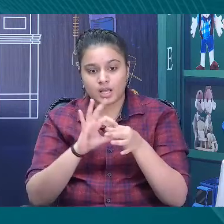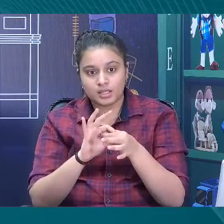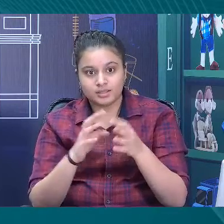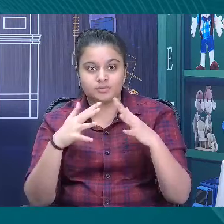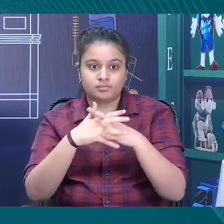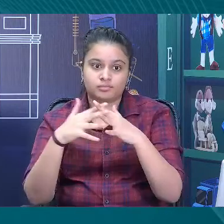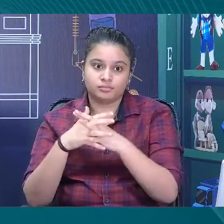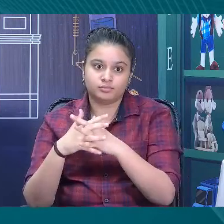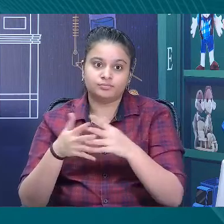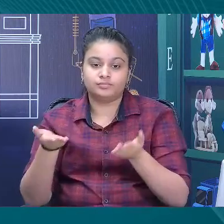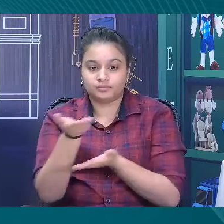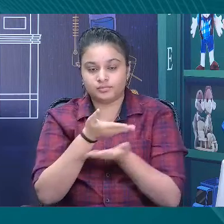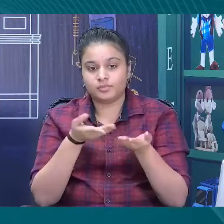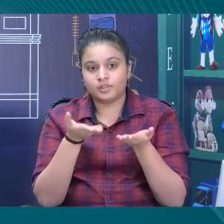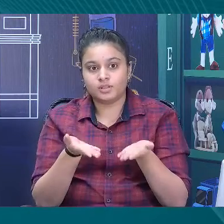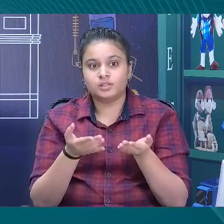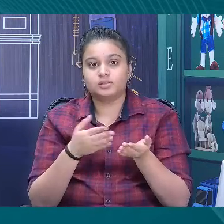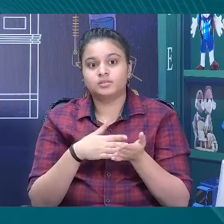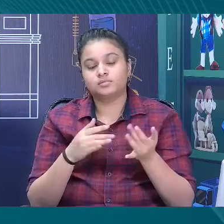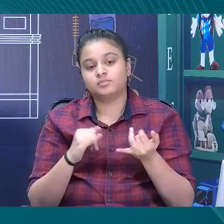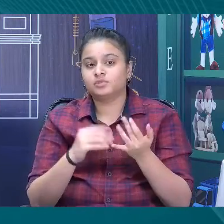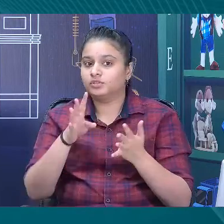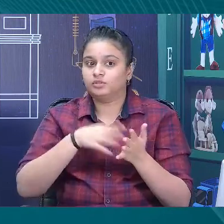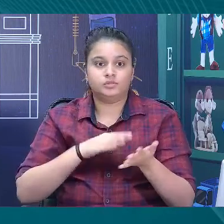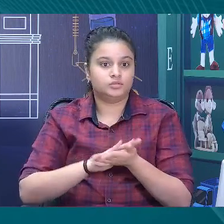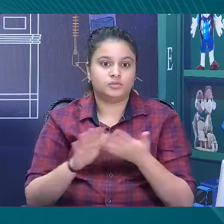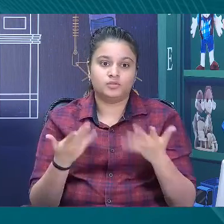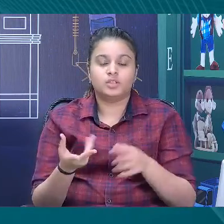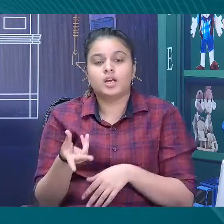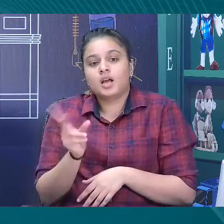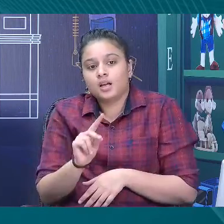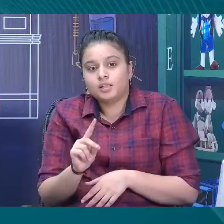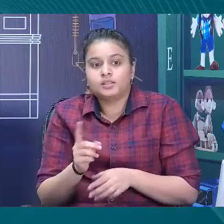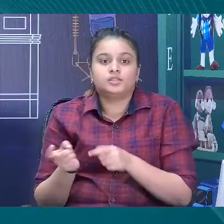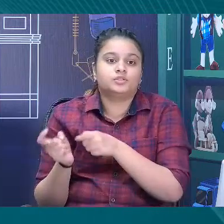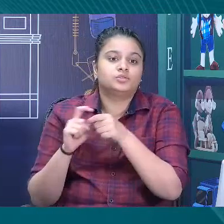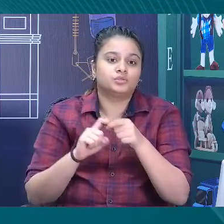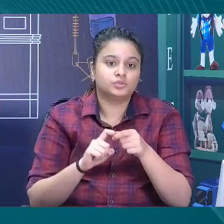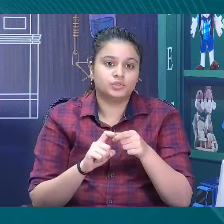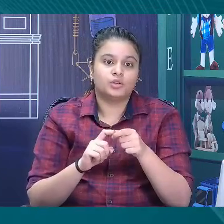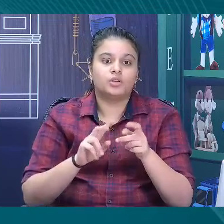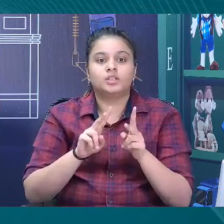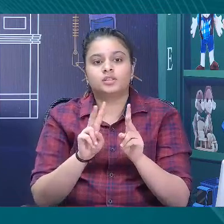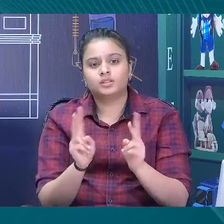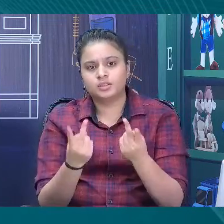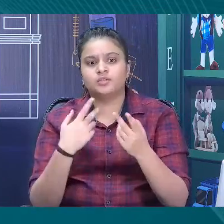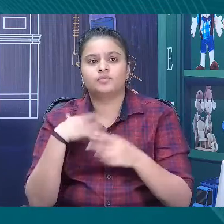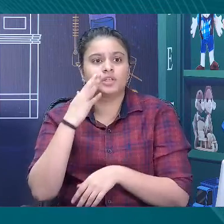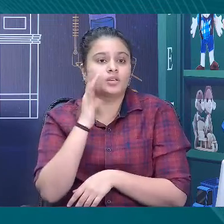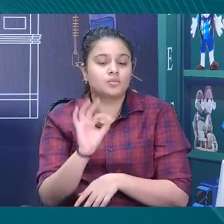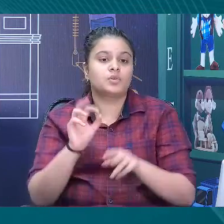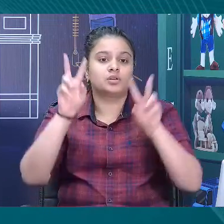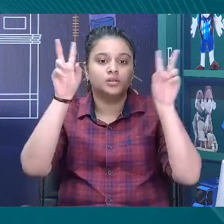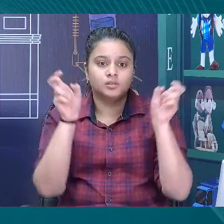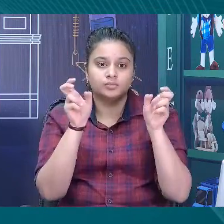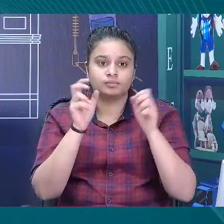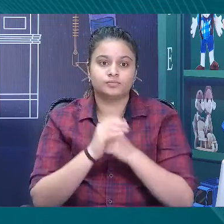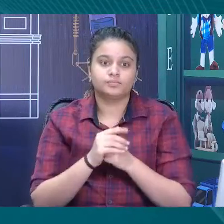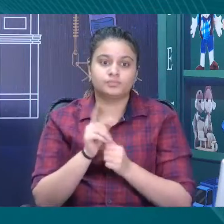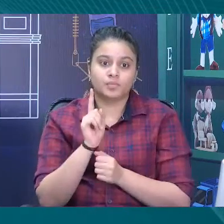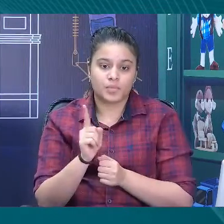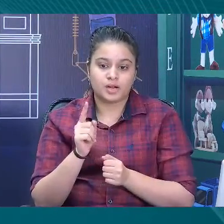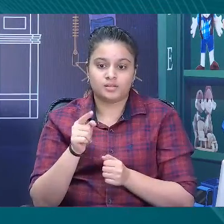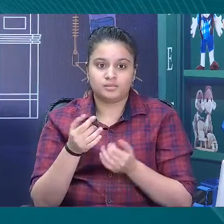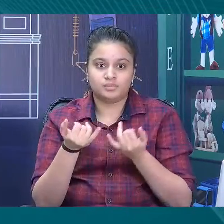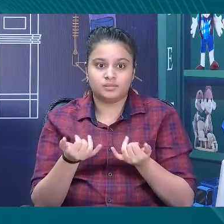website. With this, it's a wrap. We will come again and join you with yet another important topic. But